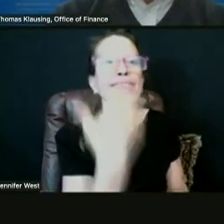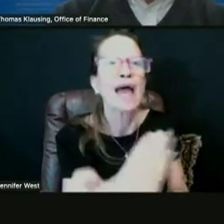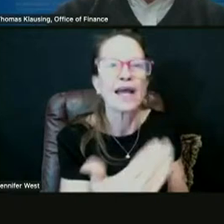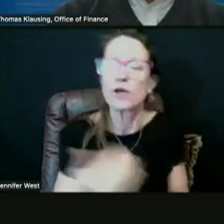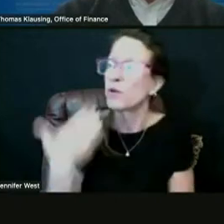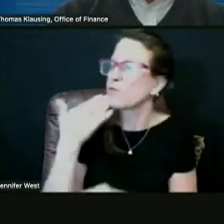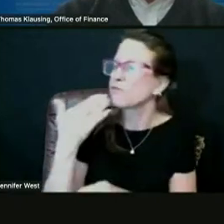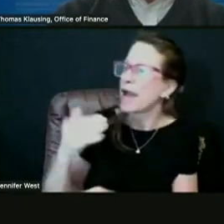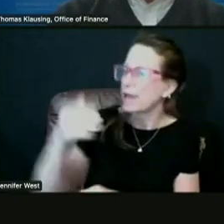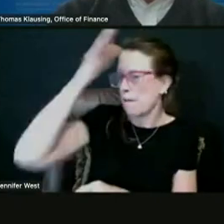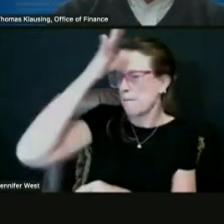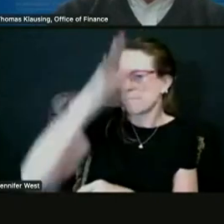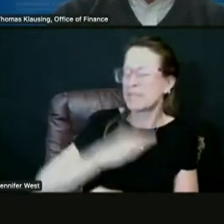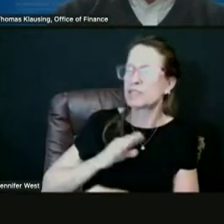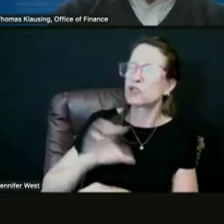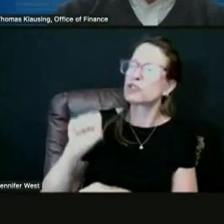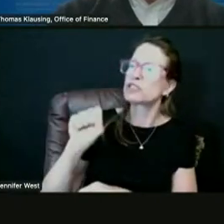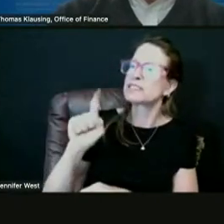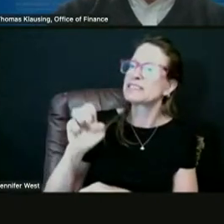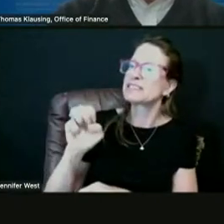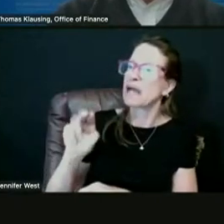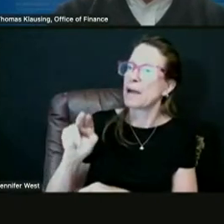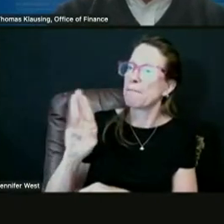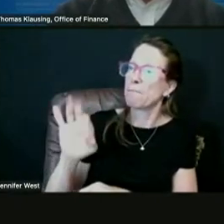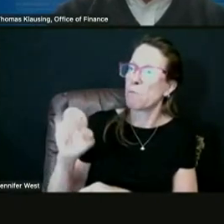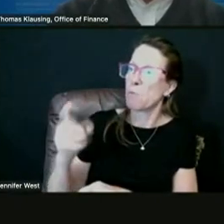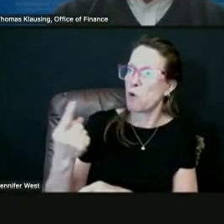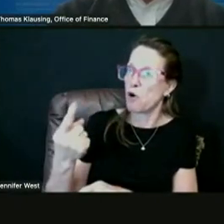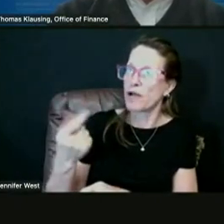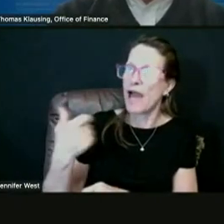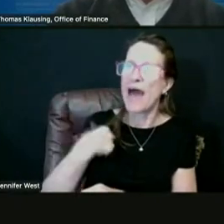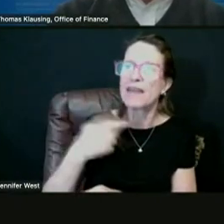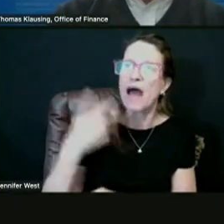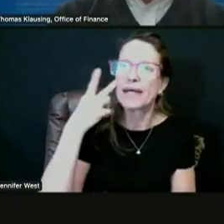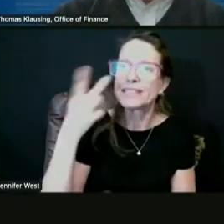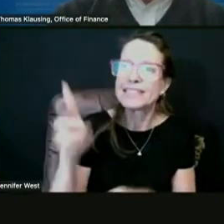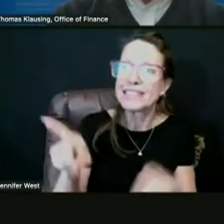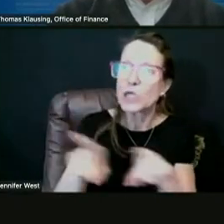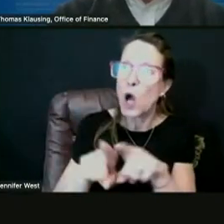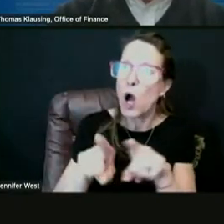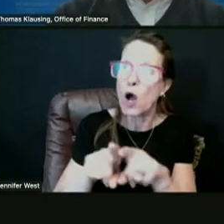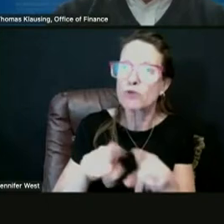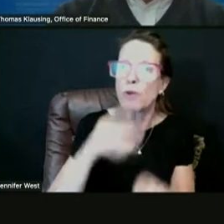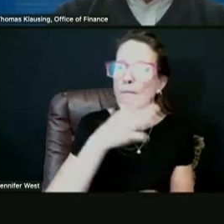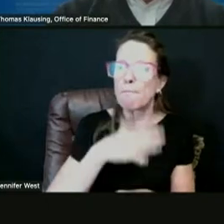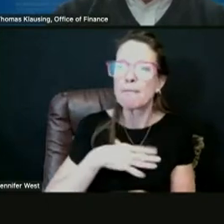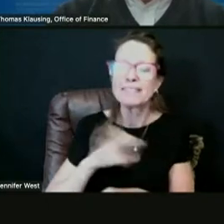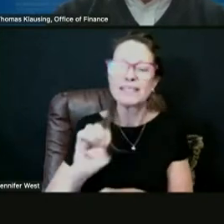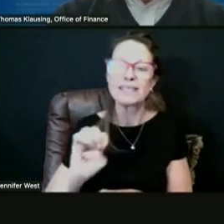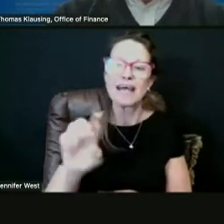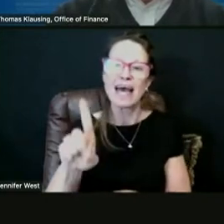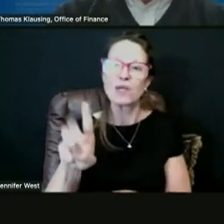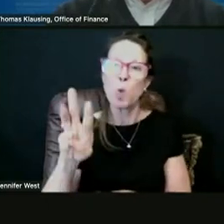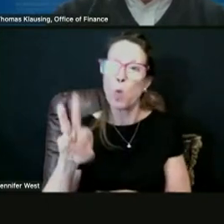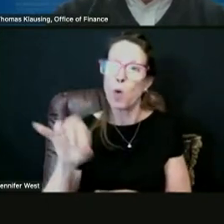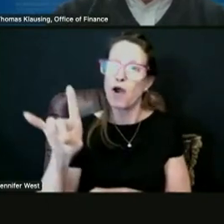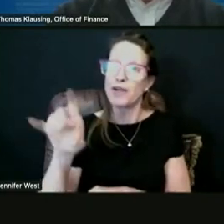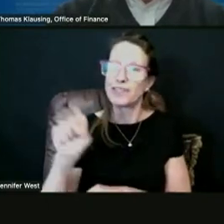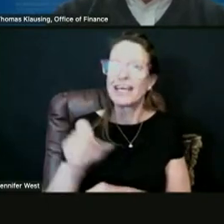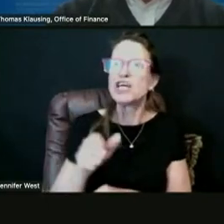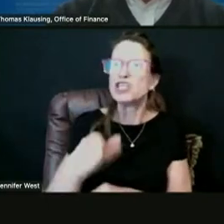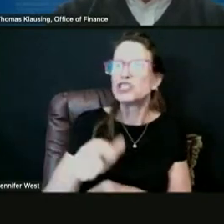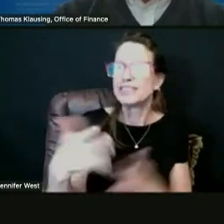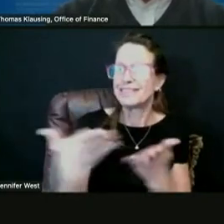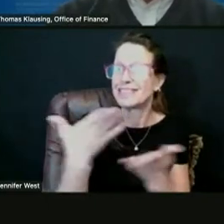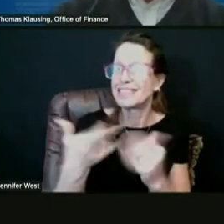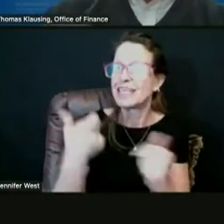Steinberg. No, I see Ms. Edwards is on the line, and I believe Ms. Edwards was actually meeting with a team to actually address that very